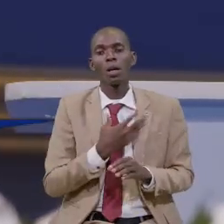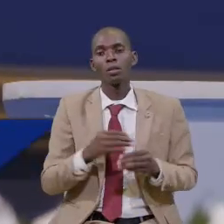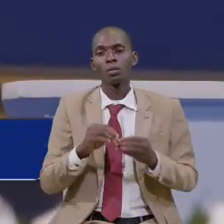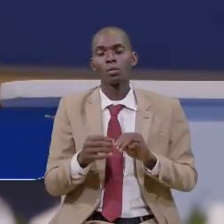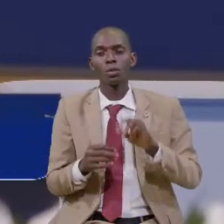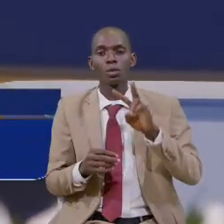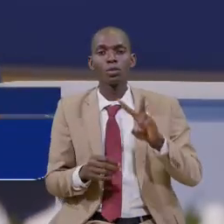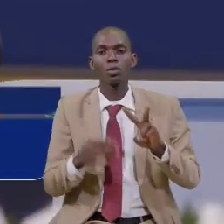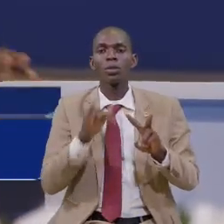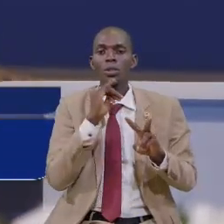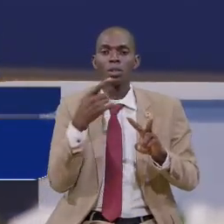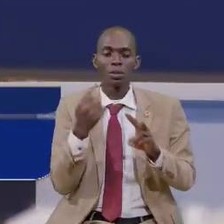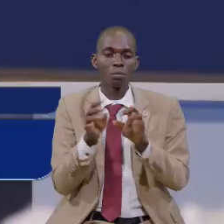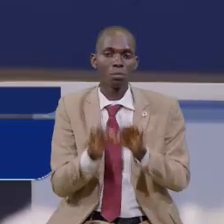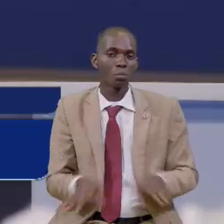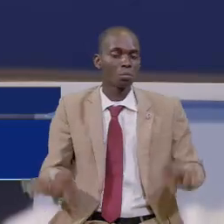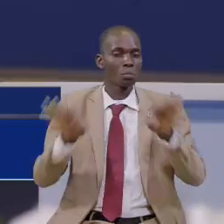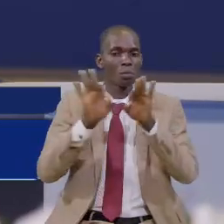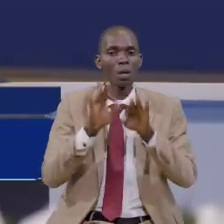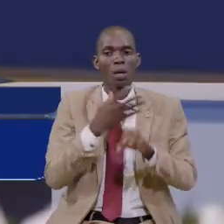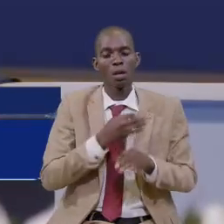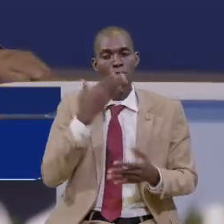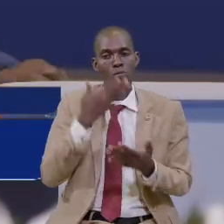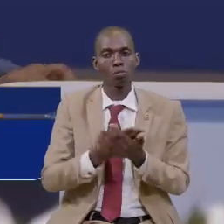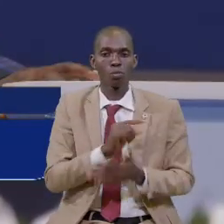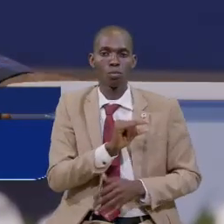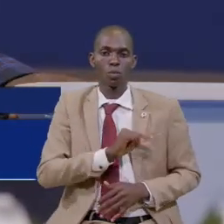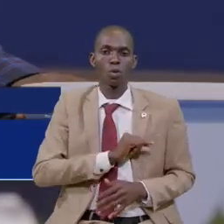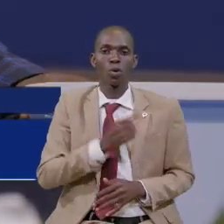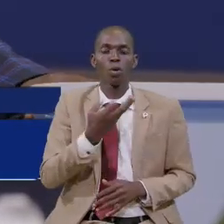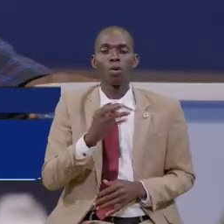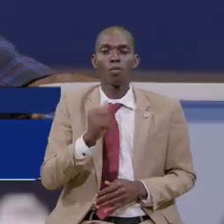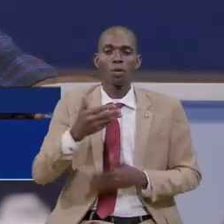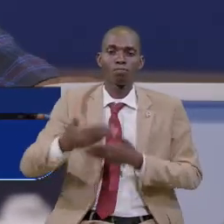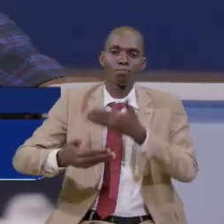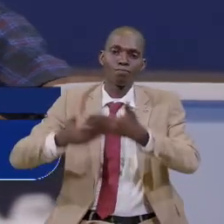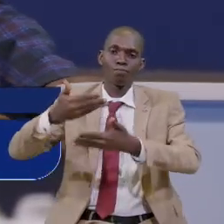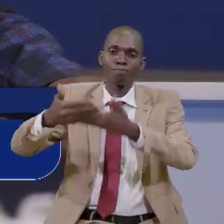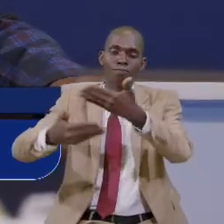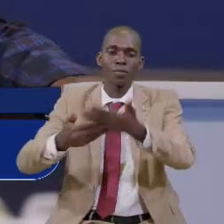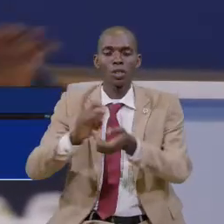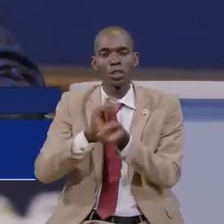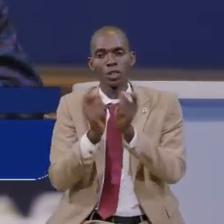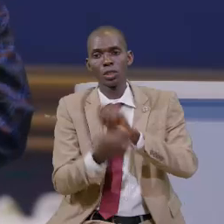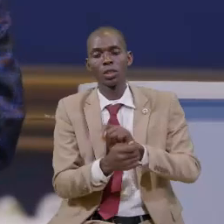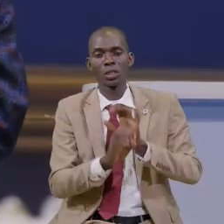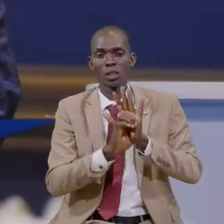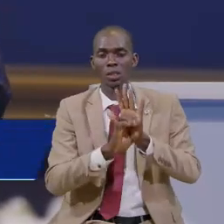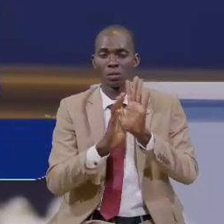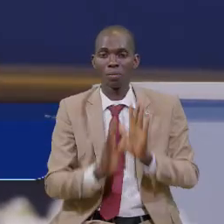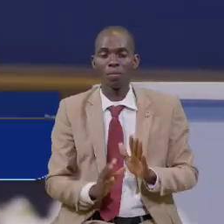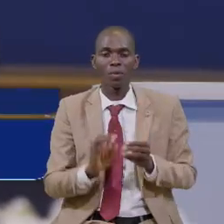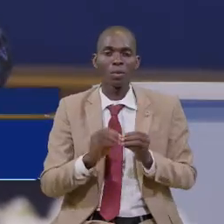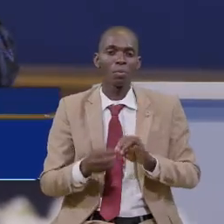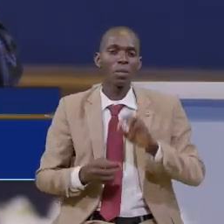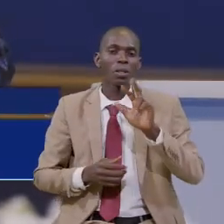the virtue of a progressing change model. Number three